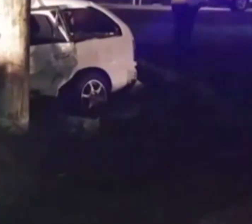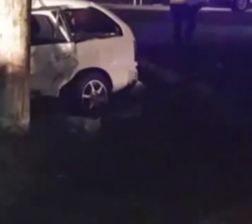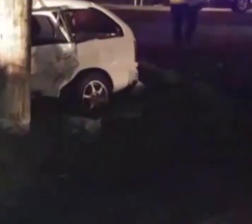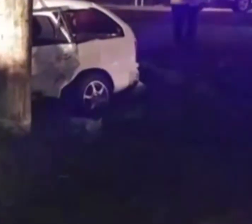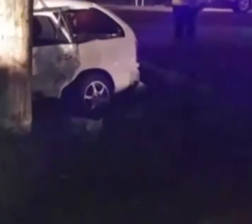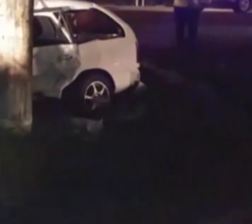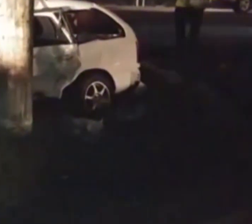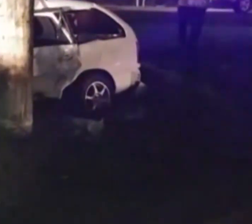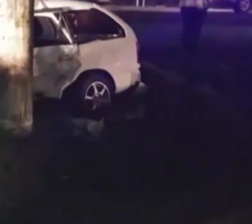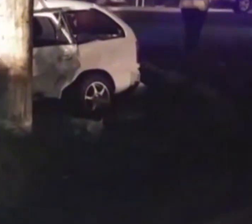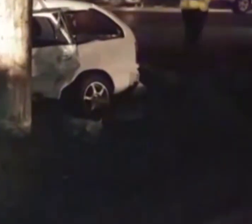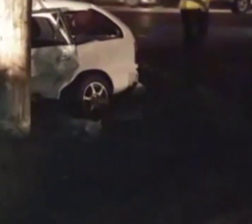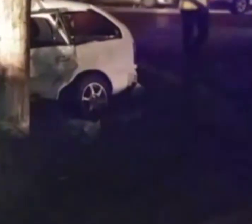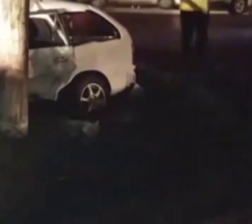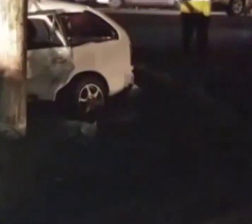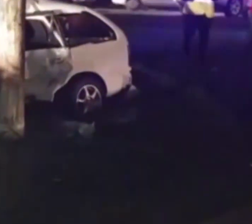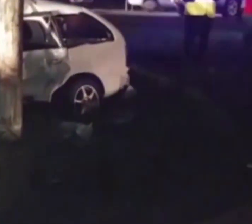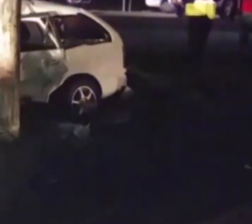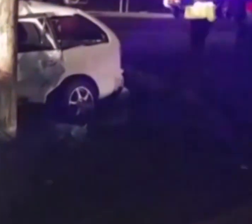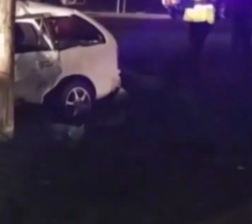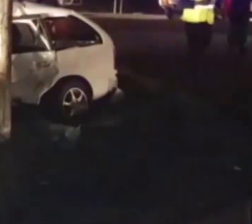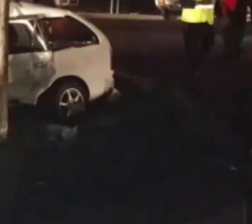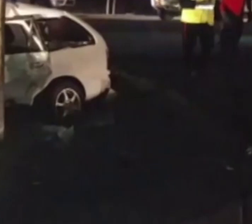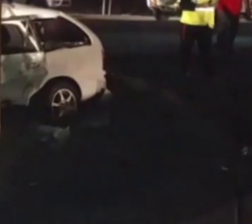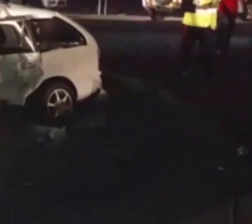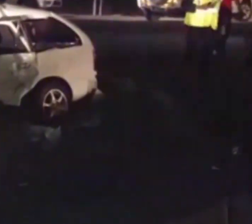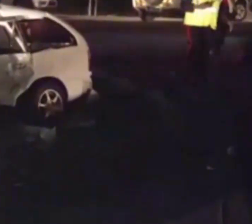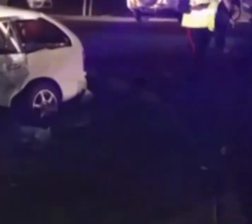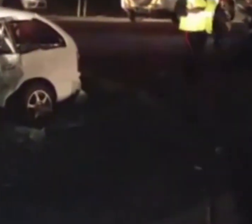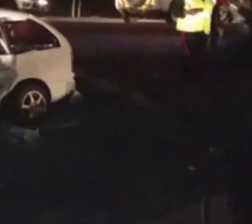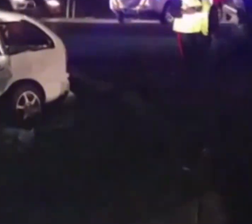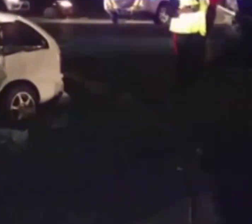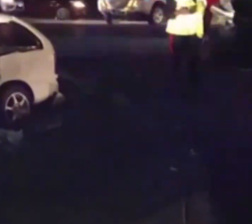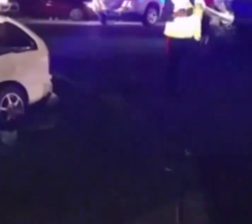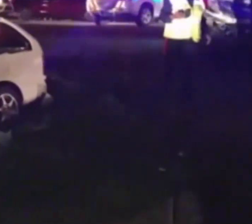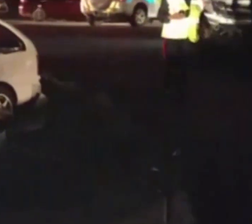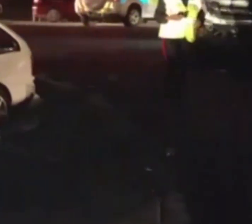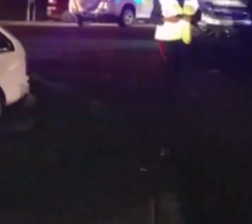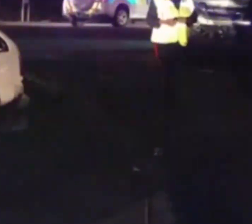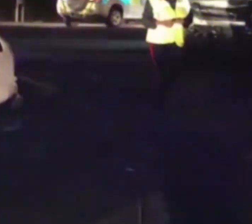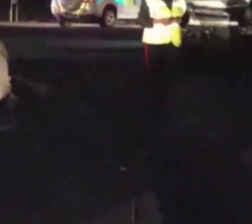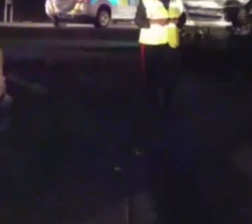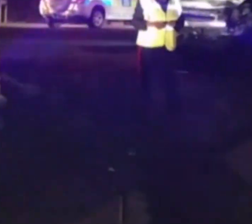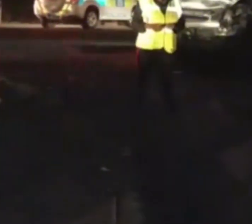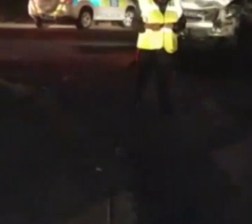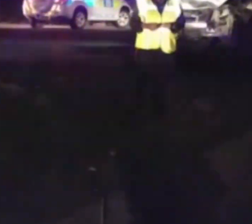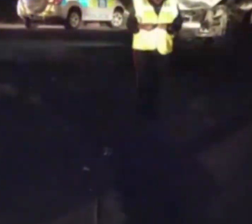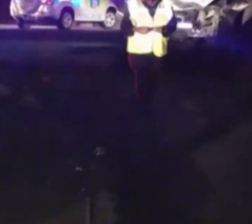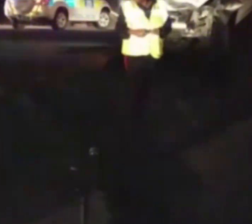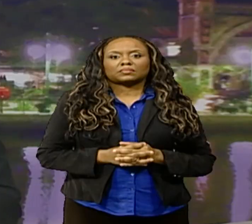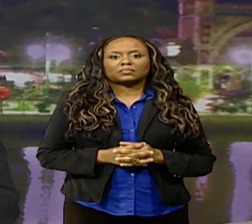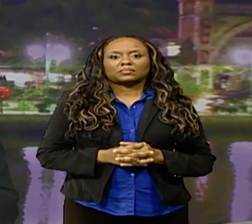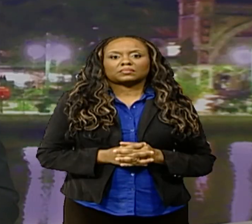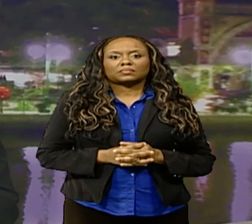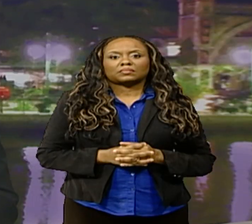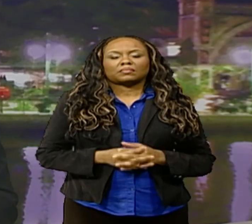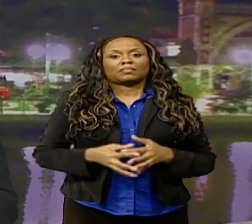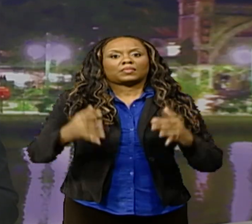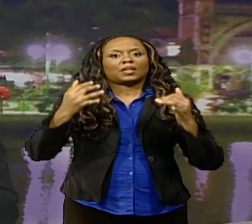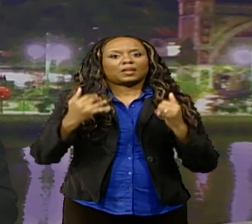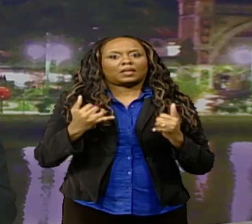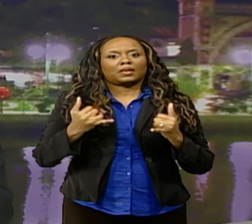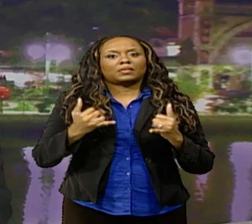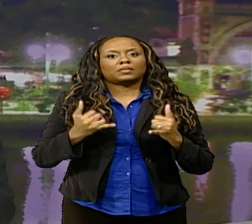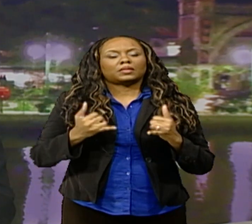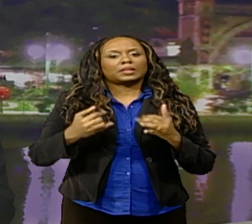area. Another male who was a passenger complained of pain to both his feet and as a result sought private medical attention. Fresh on the